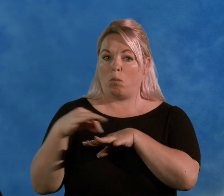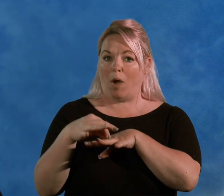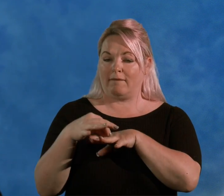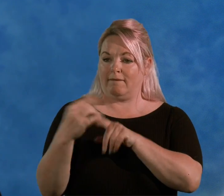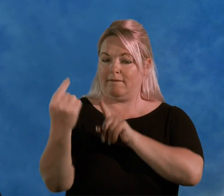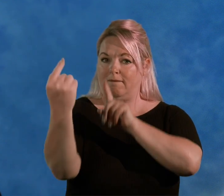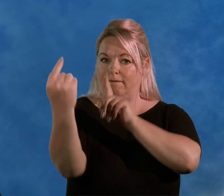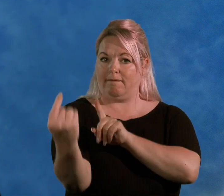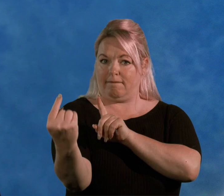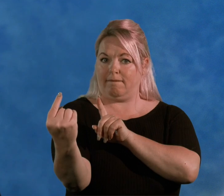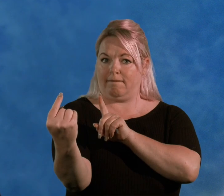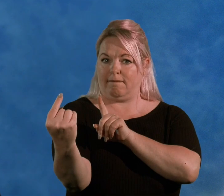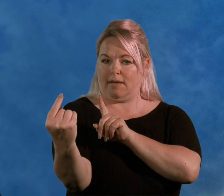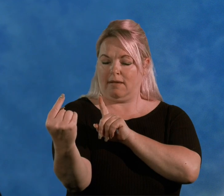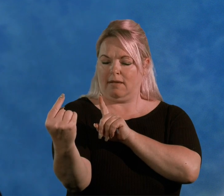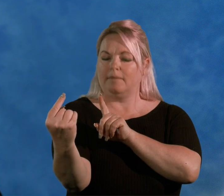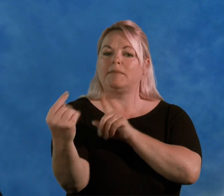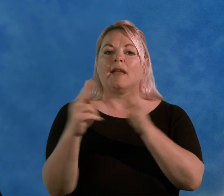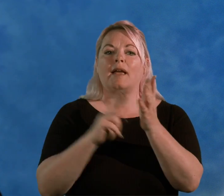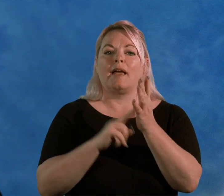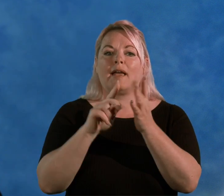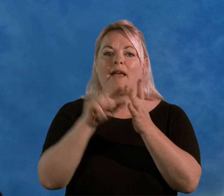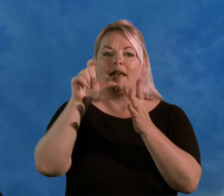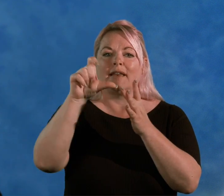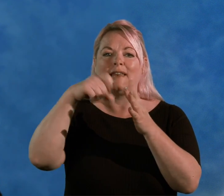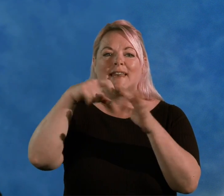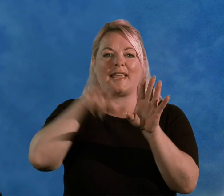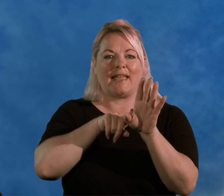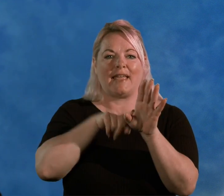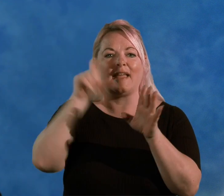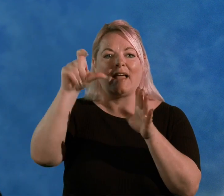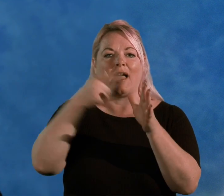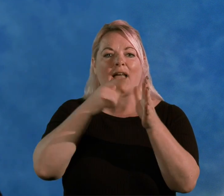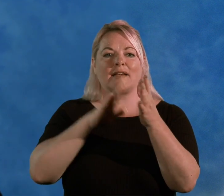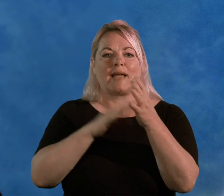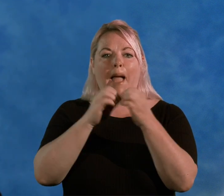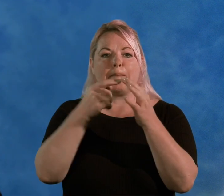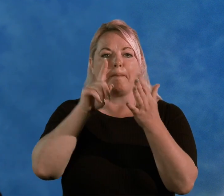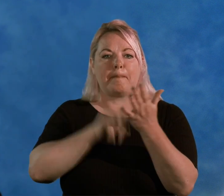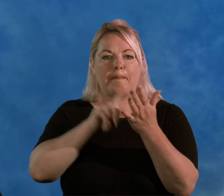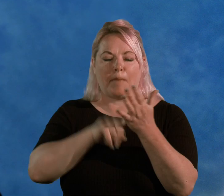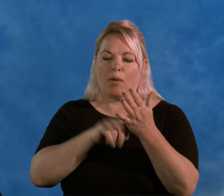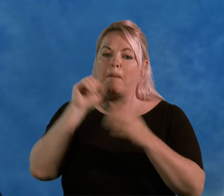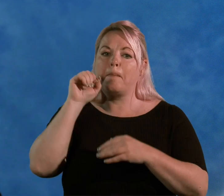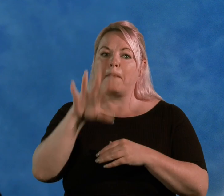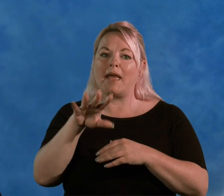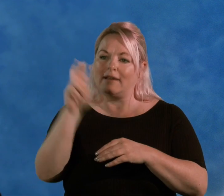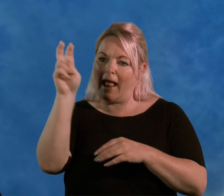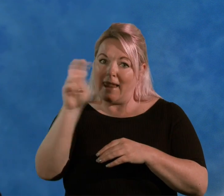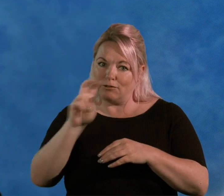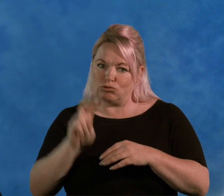my wife was sitting across the room when Nikki Campbell finished her initial settings of